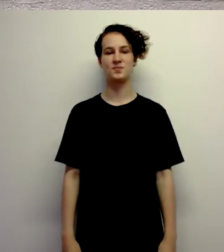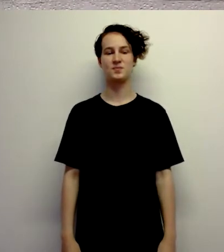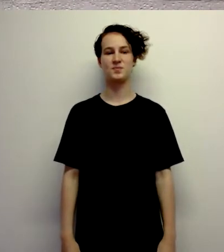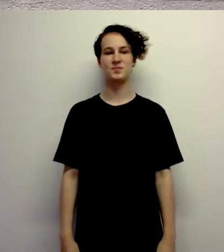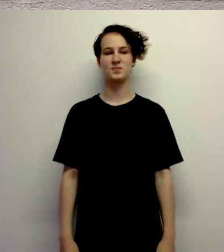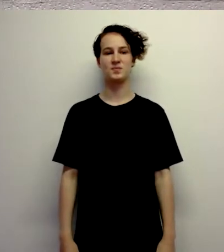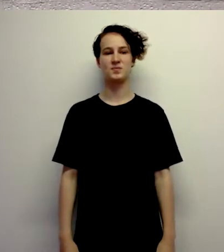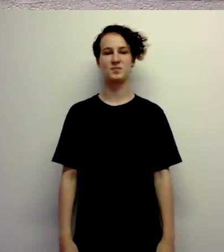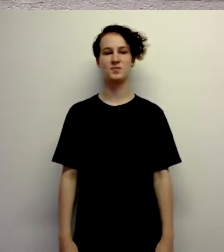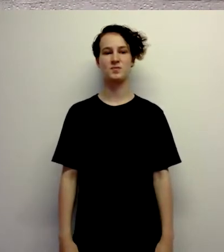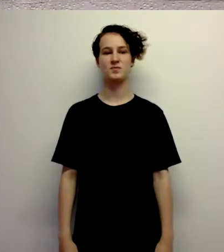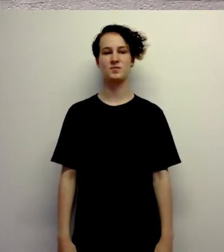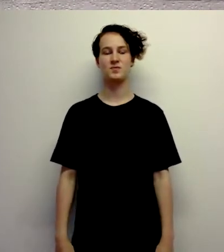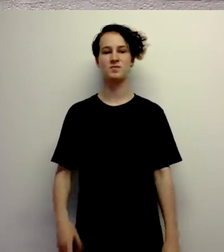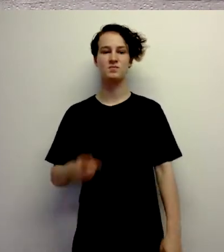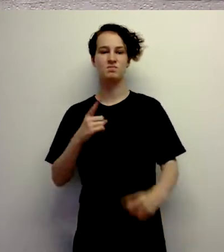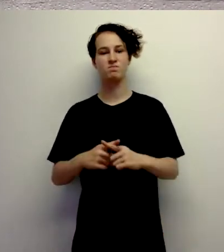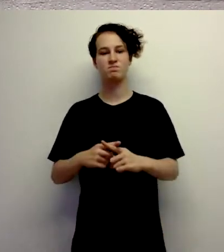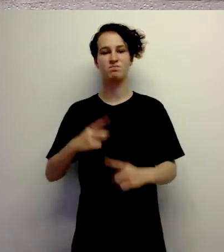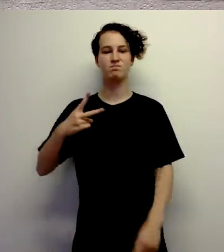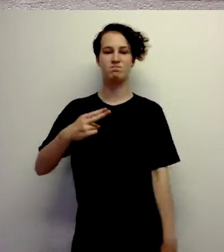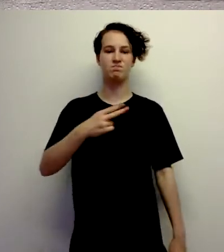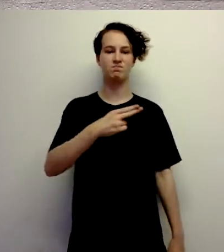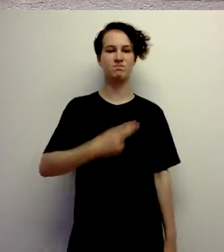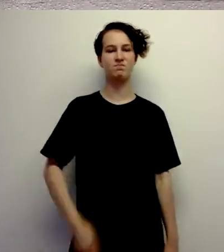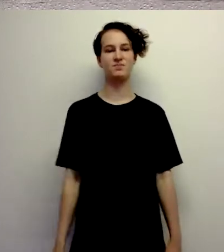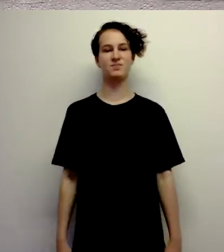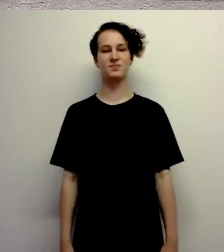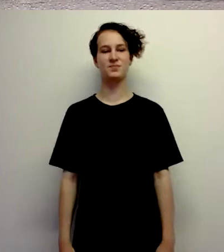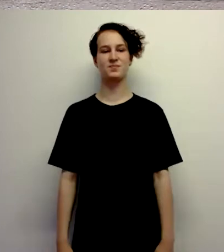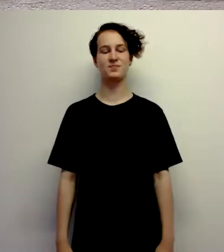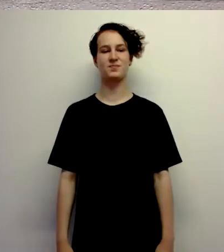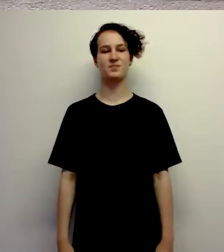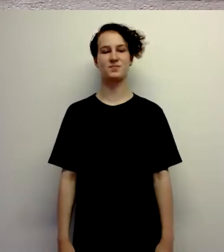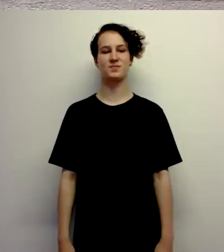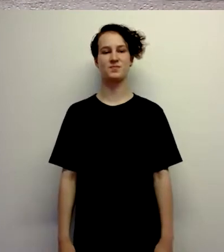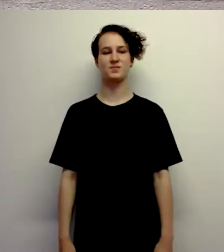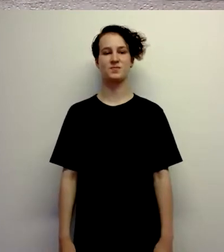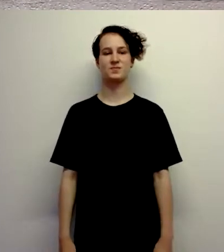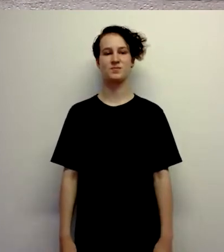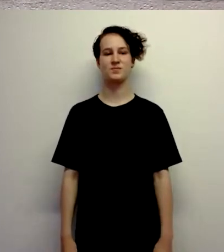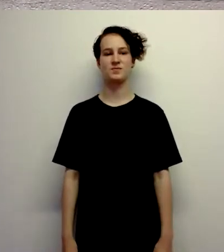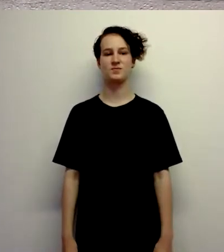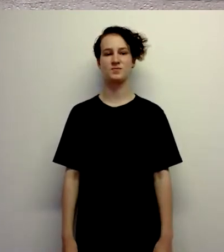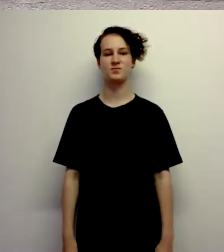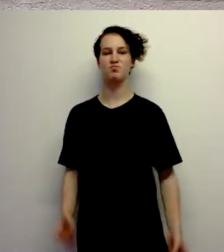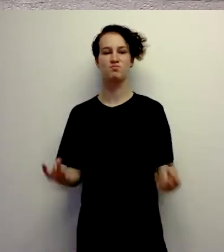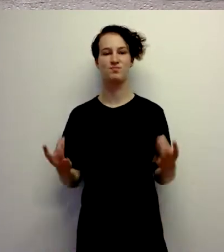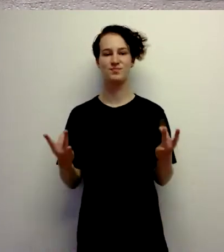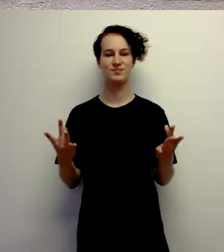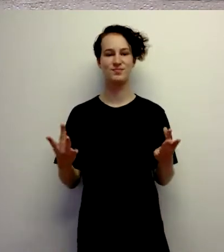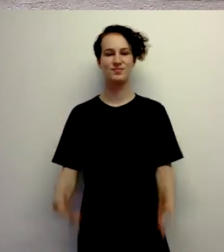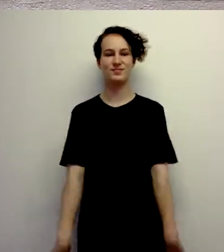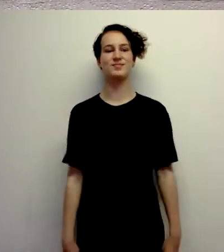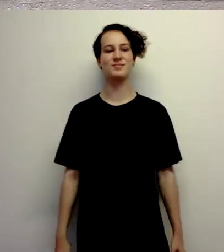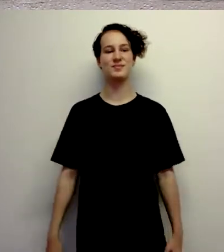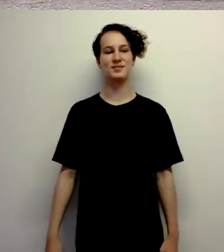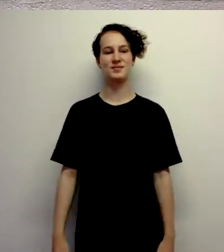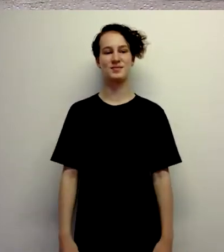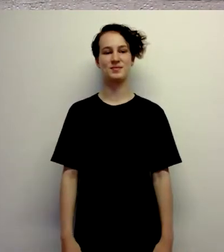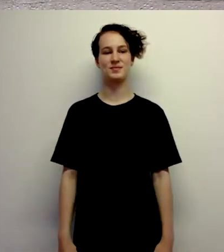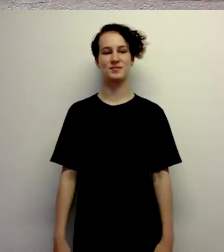funnel vision, and some scissors. So let's get